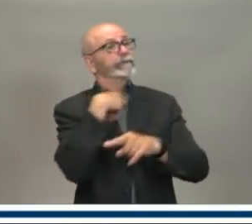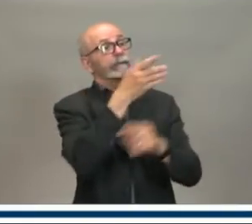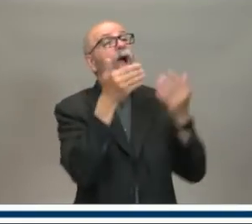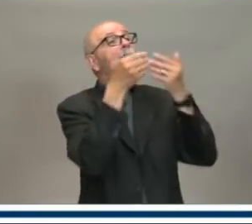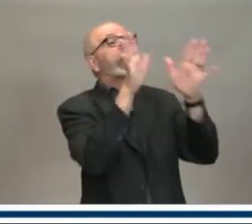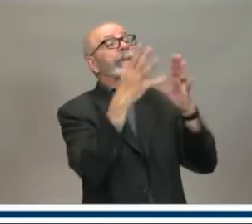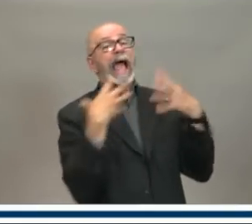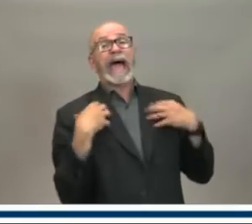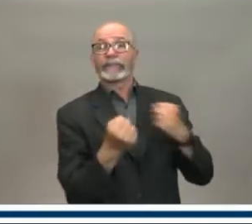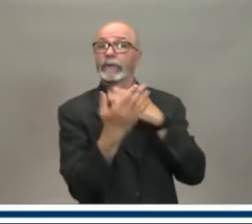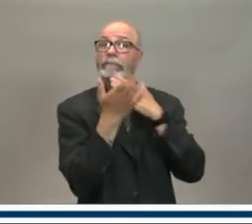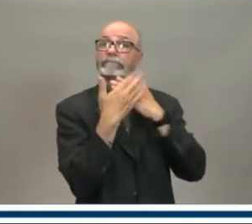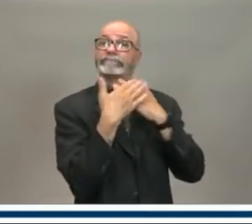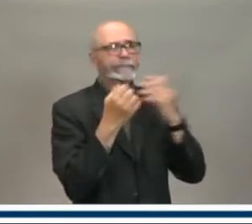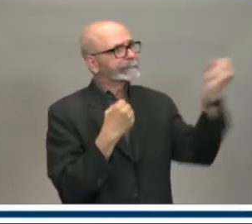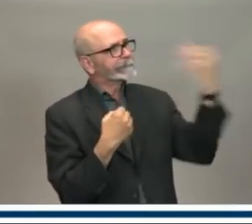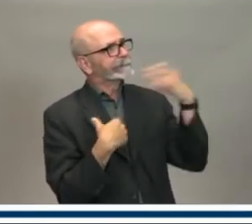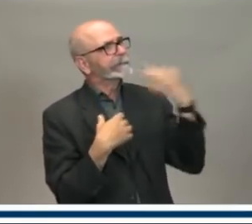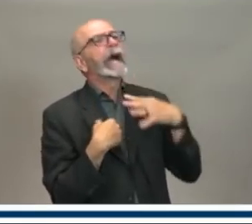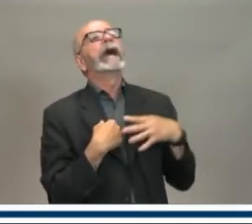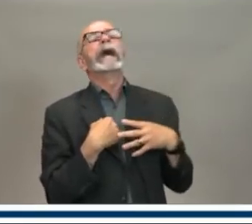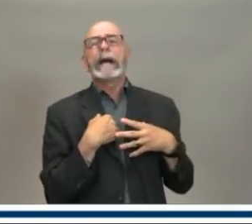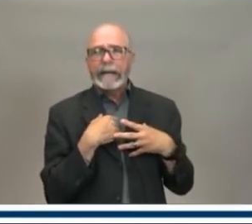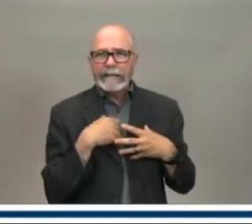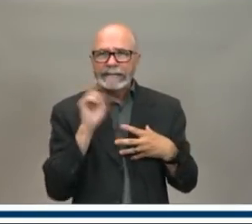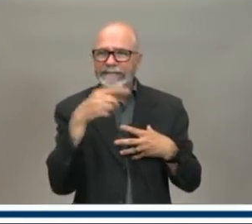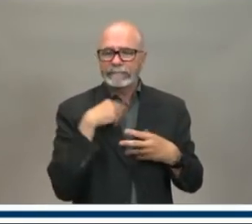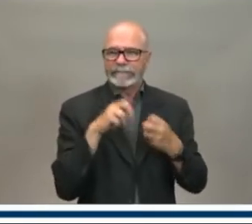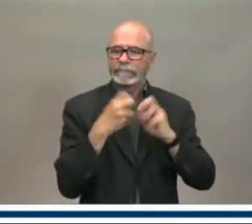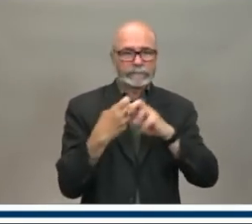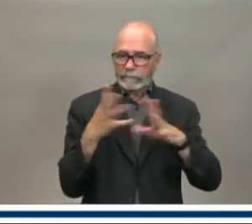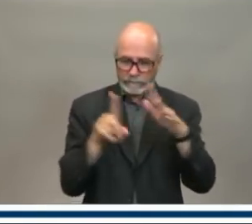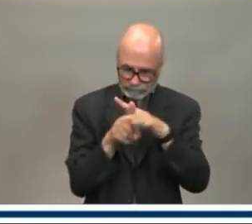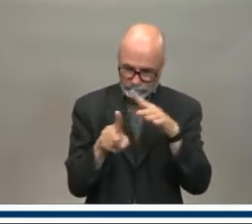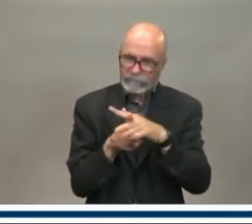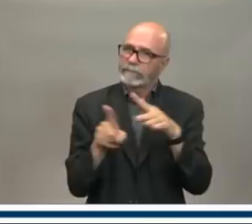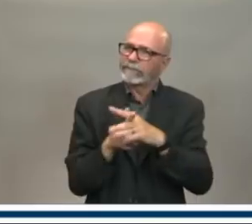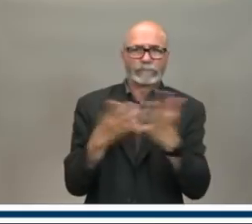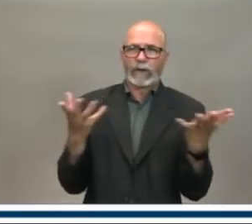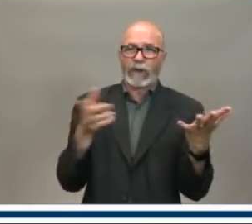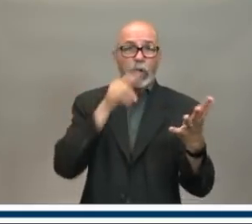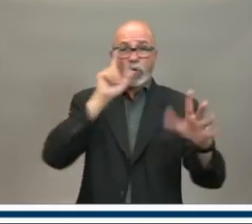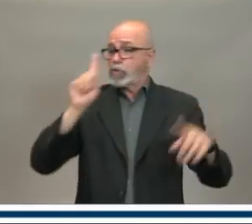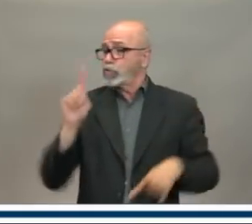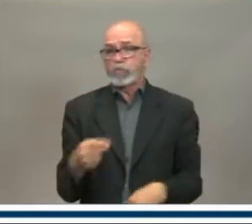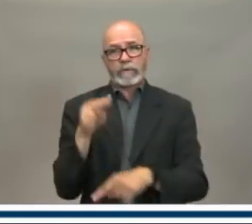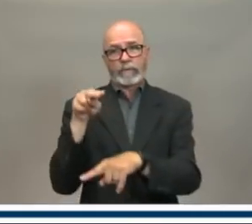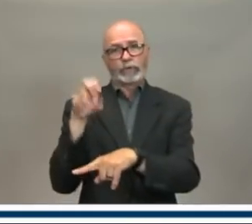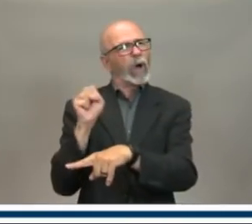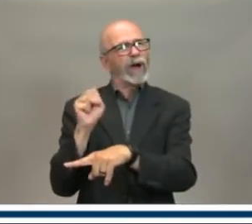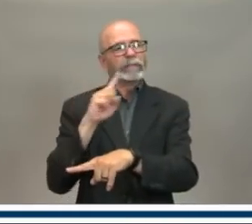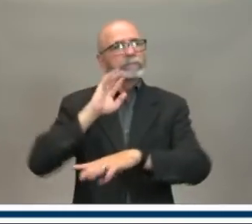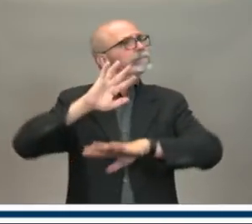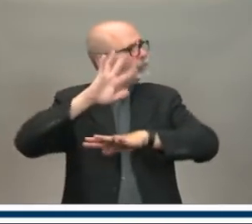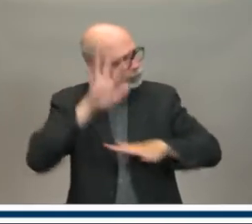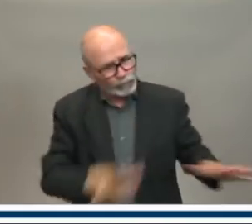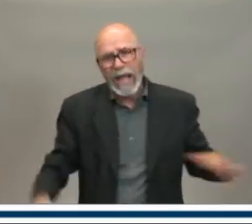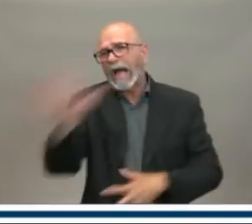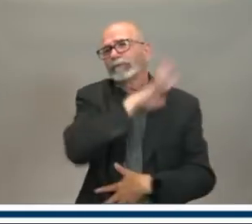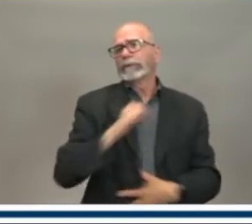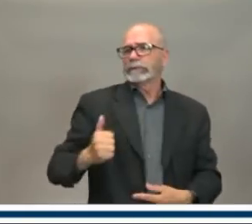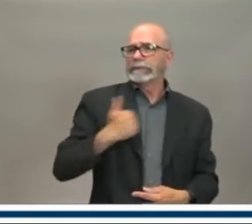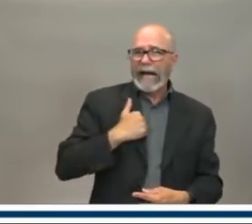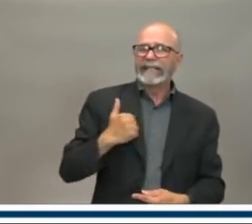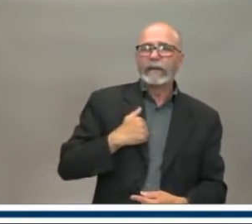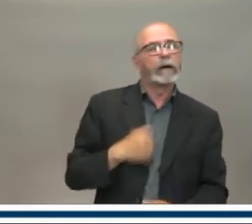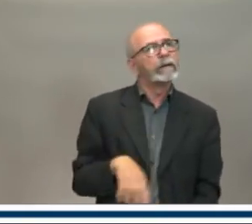here in Nova Scotia, but across the country. And that involves, I hate to bring it up, but spitting.